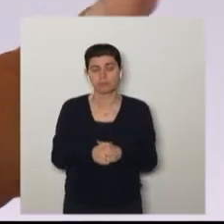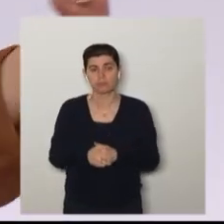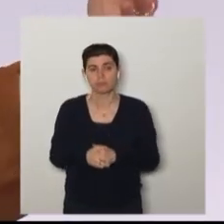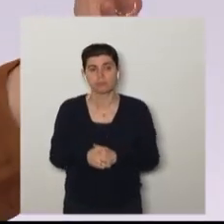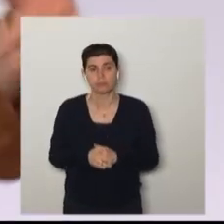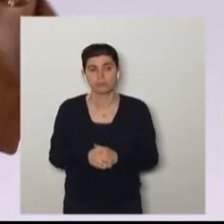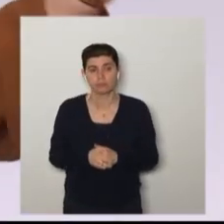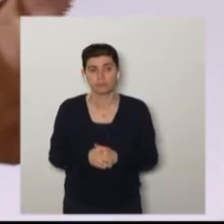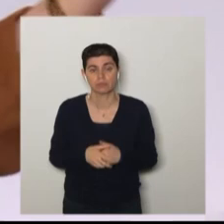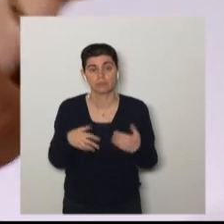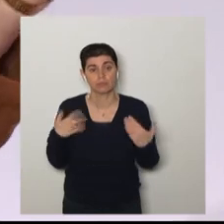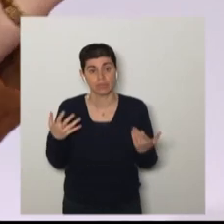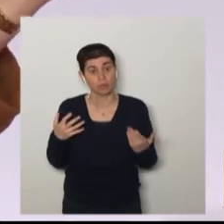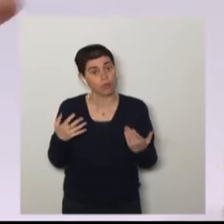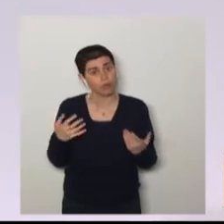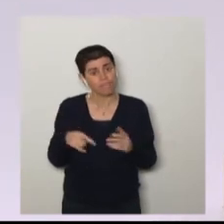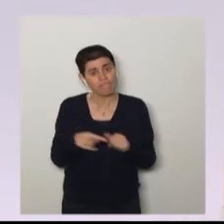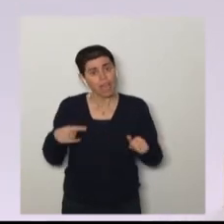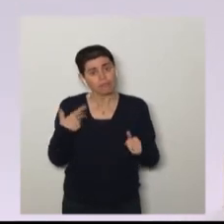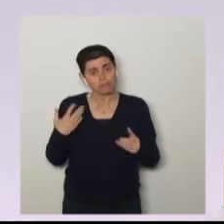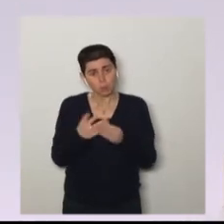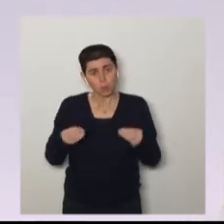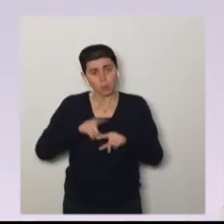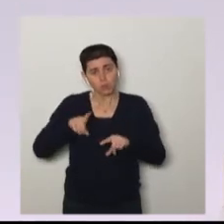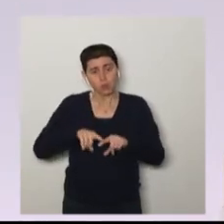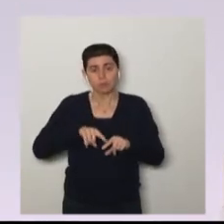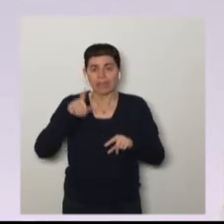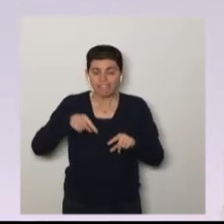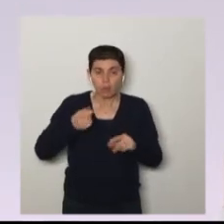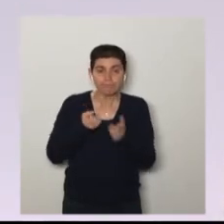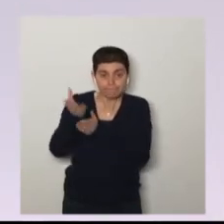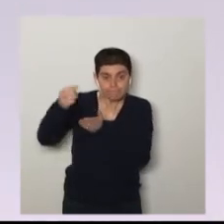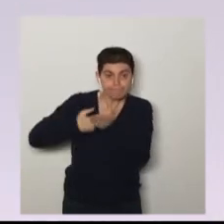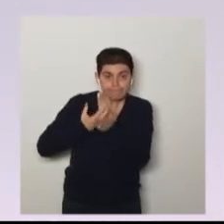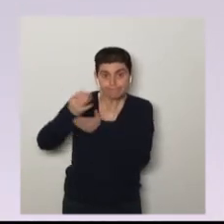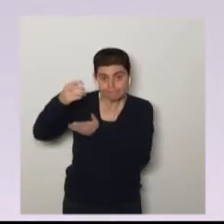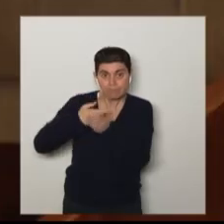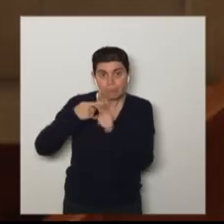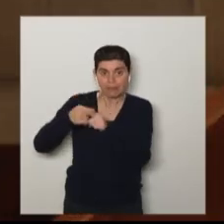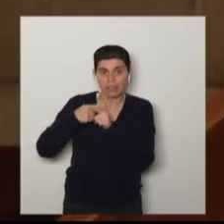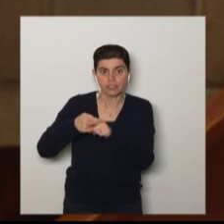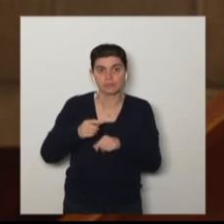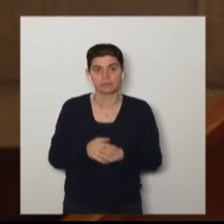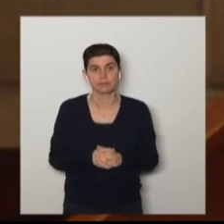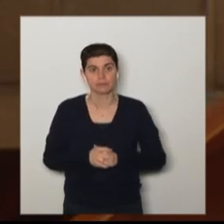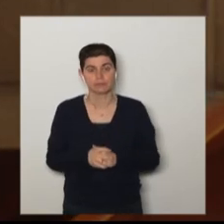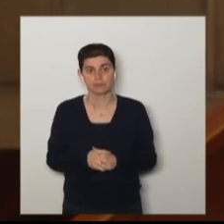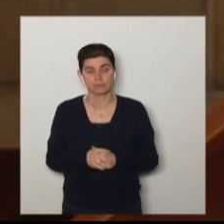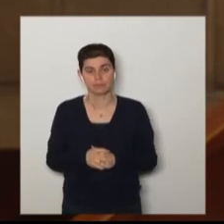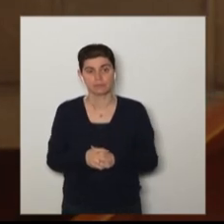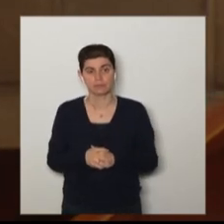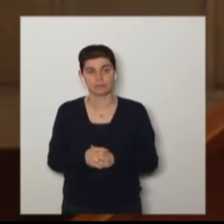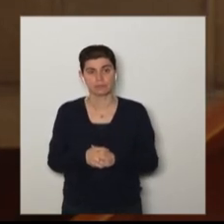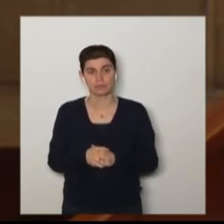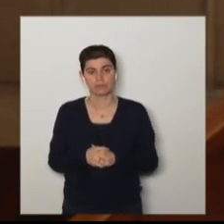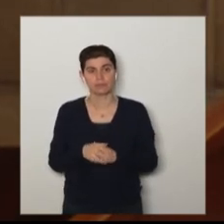But we do a lot, but we need to share better. So that's also in this statement. Yeah. Third statement is about the